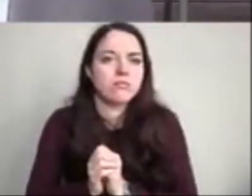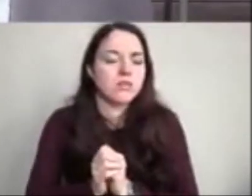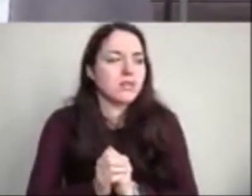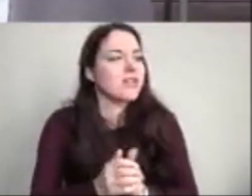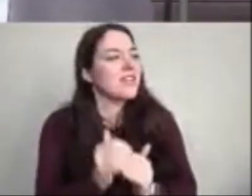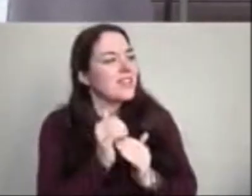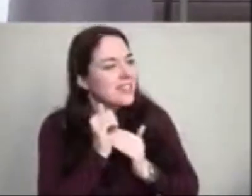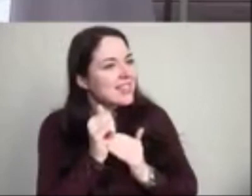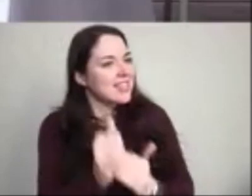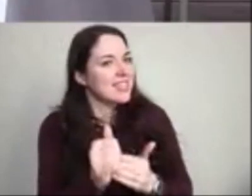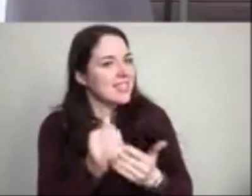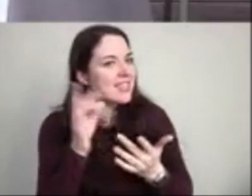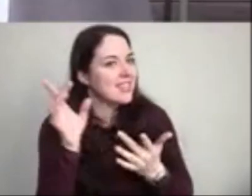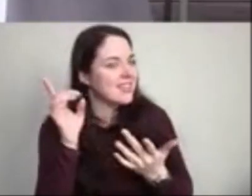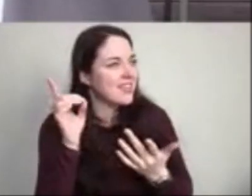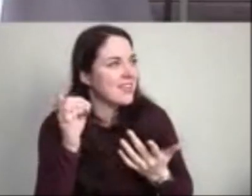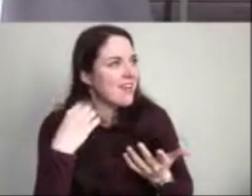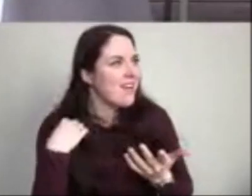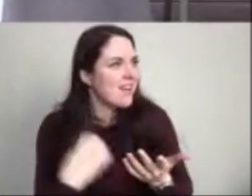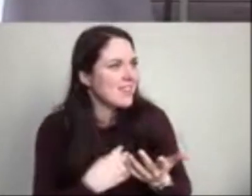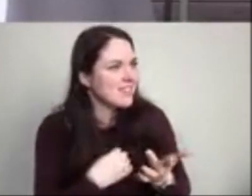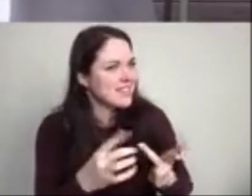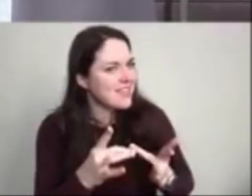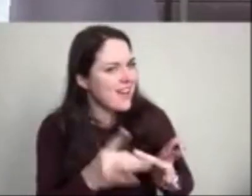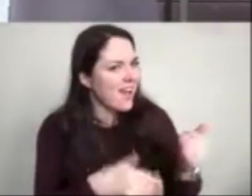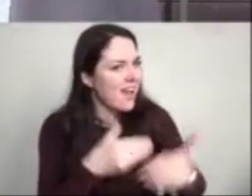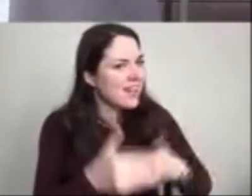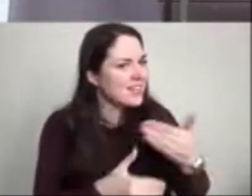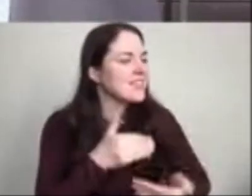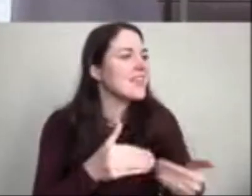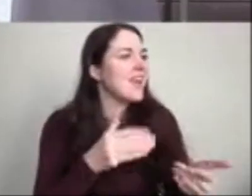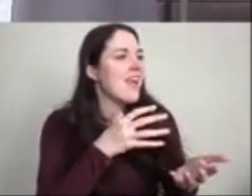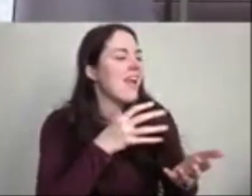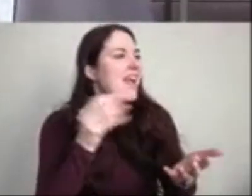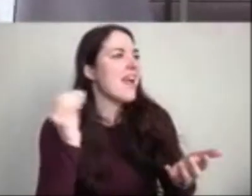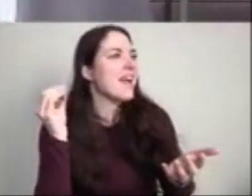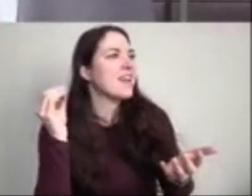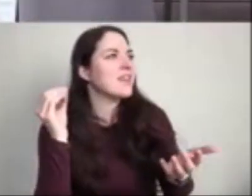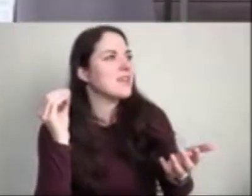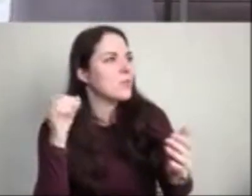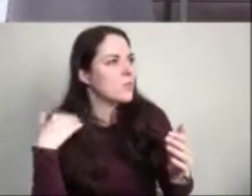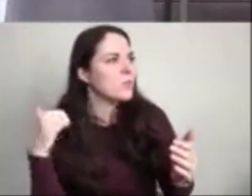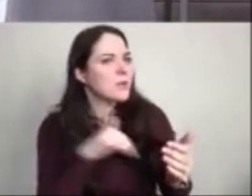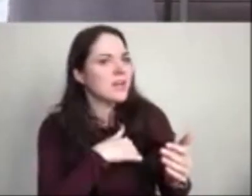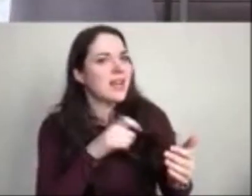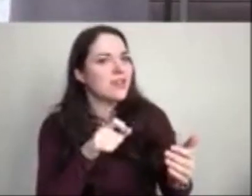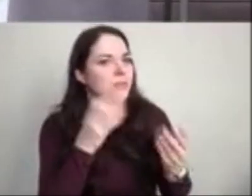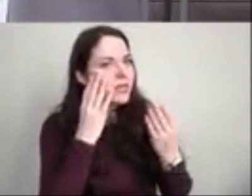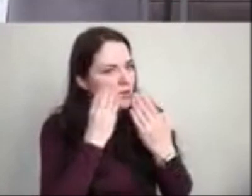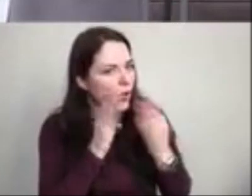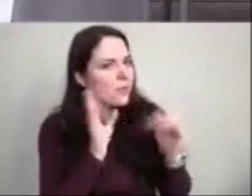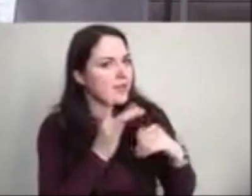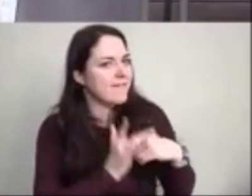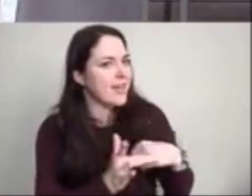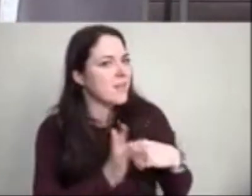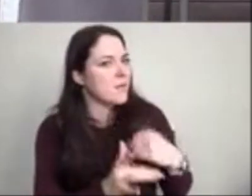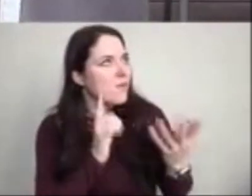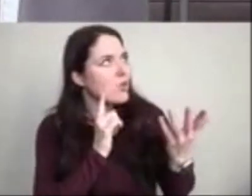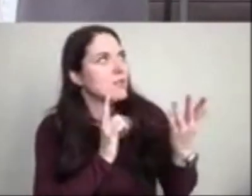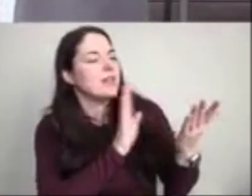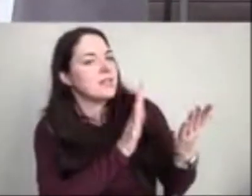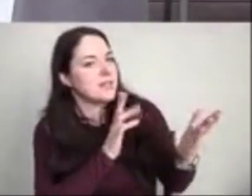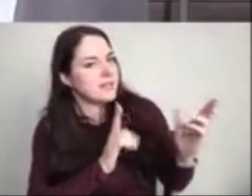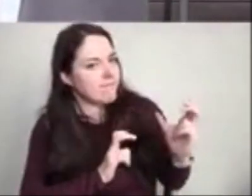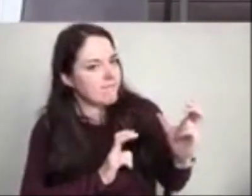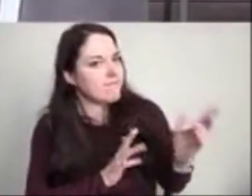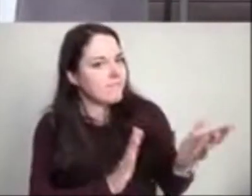open. Mm-hmm. And it occurs to me that you're still in the hospitality work. It's just your hospitality now is for what people hold in